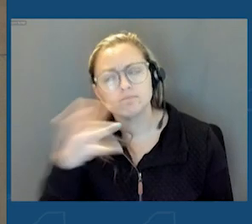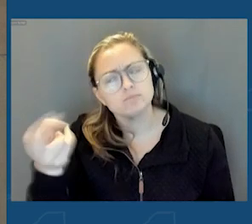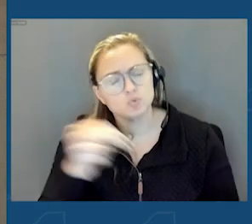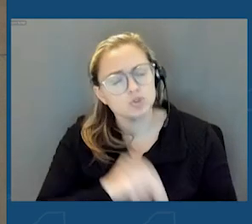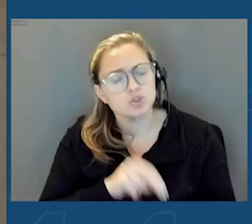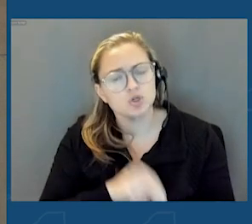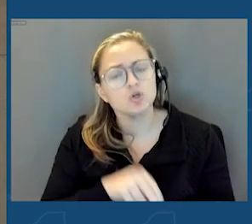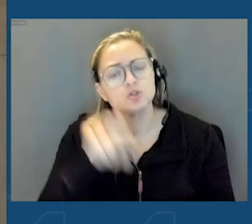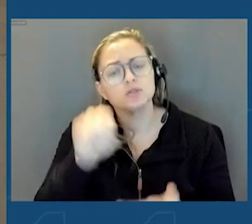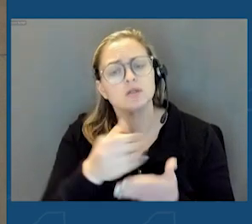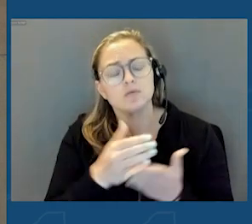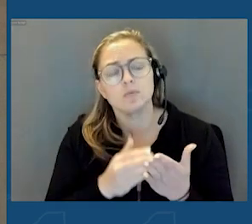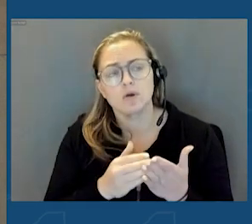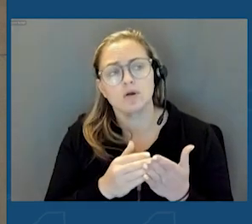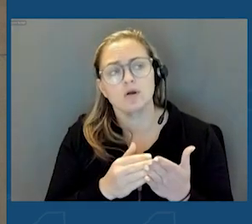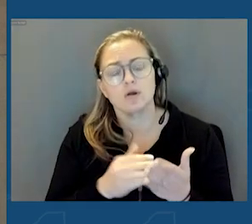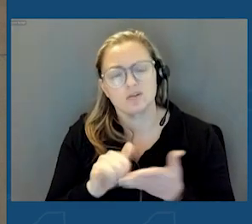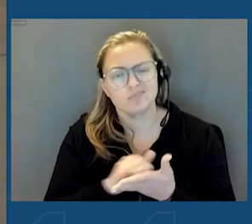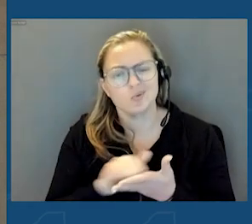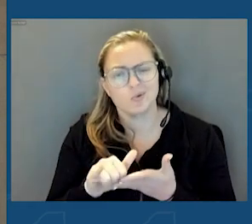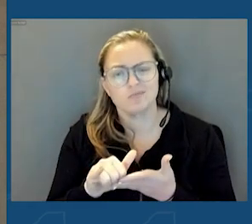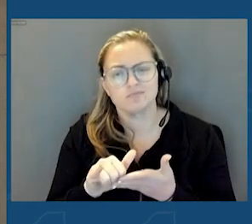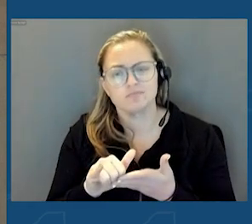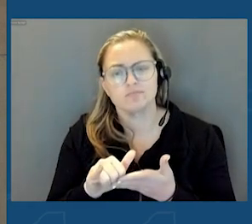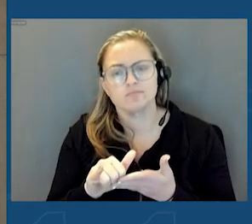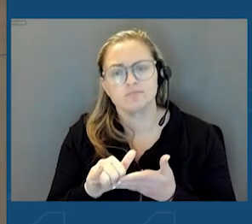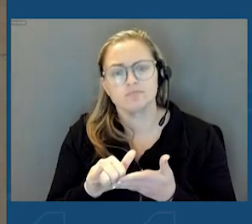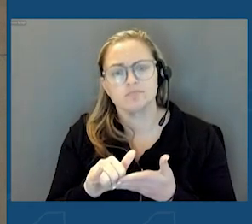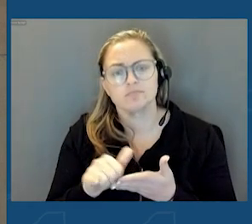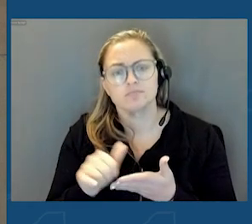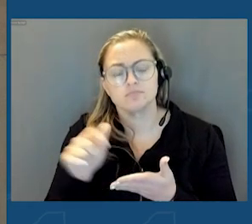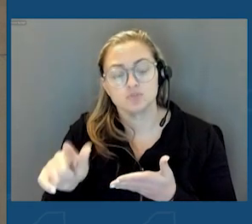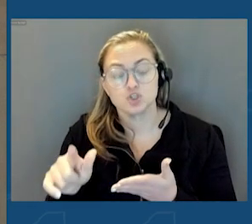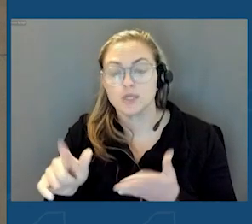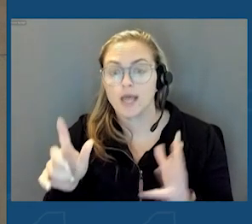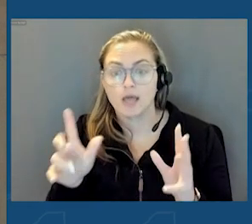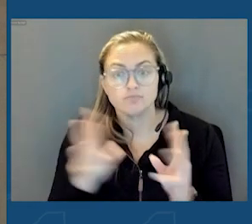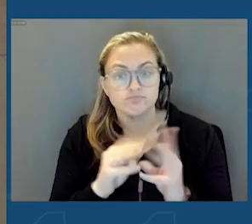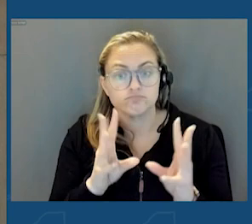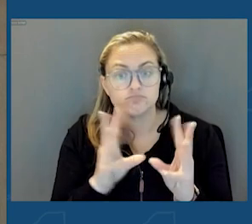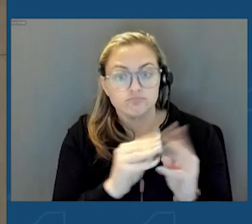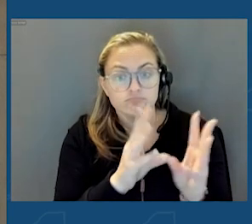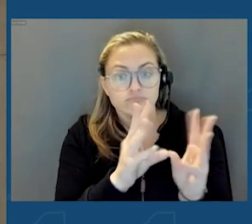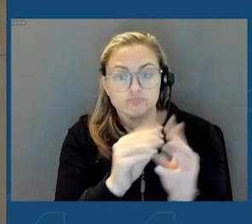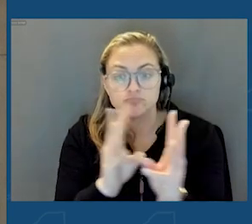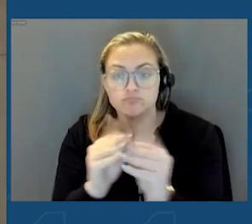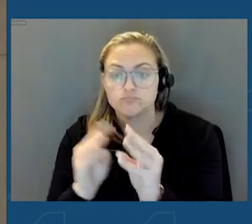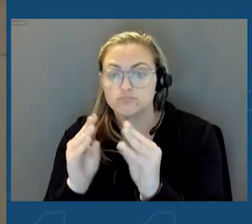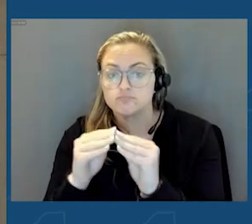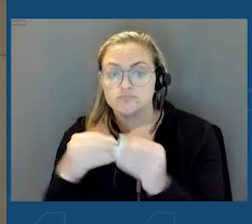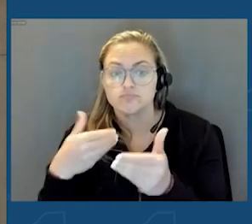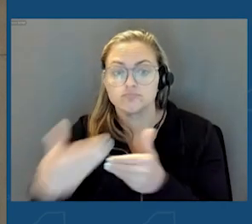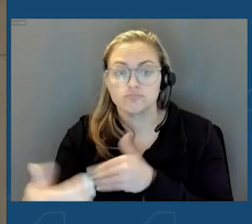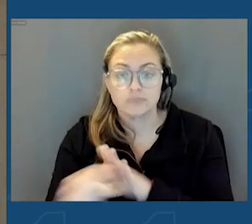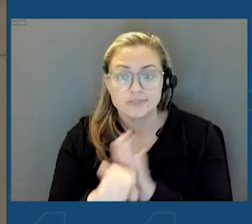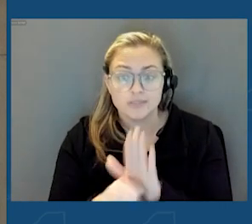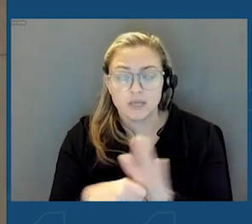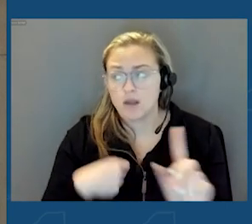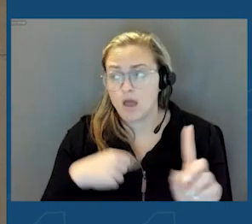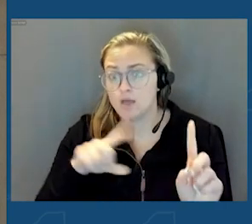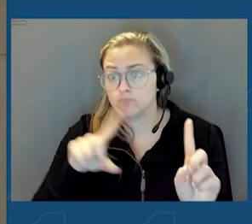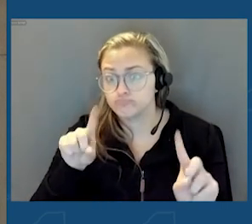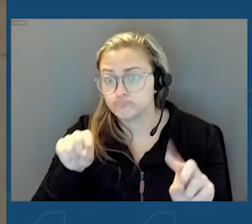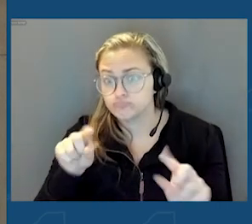tier of New York, and she held hearings throughout the state, and I attended many of them,